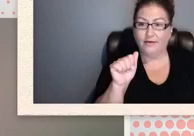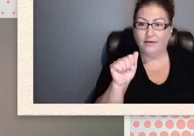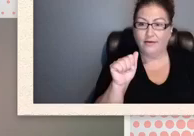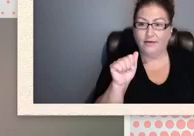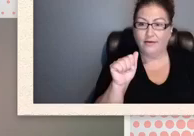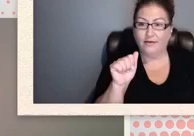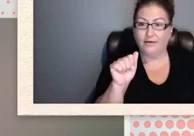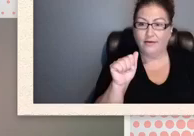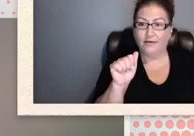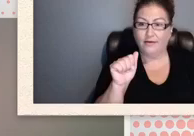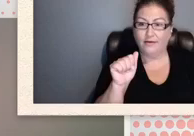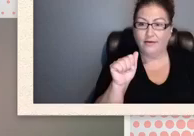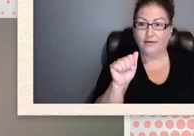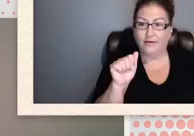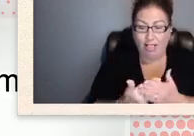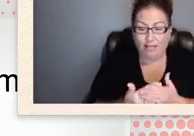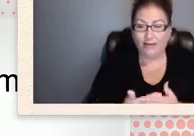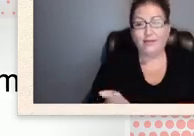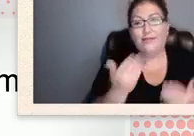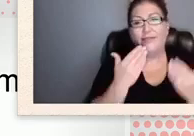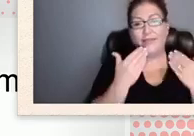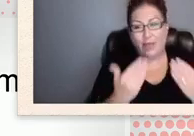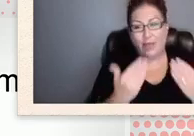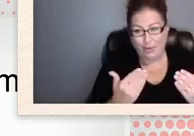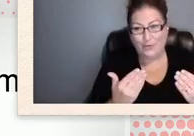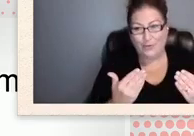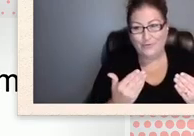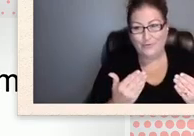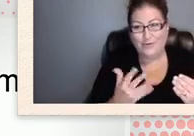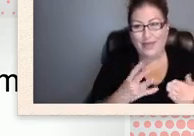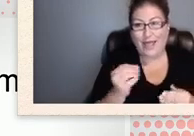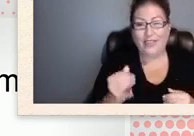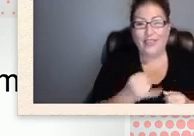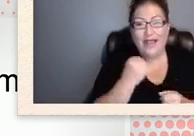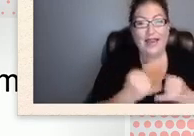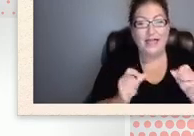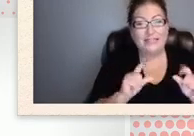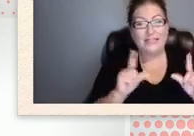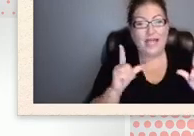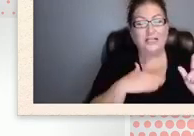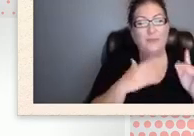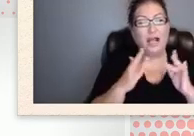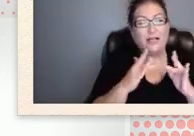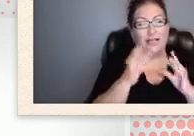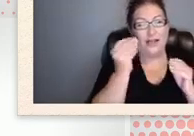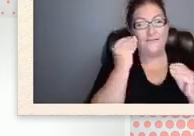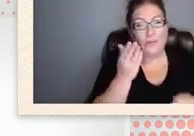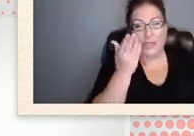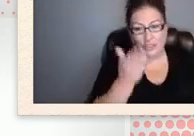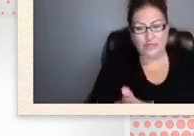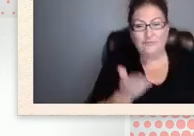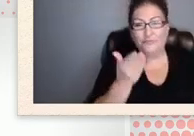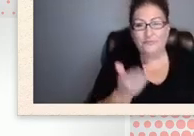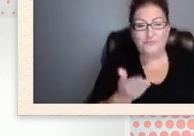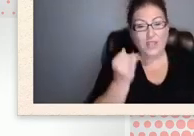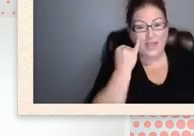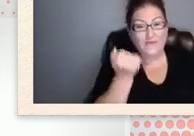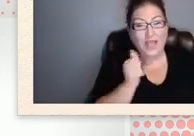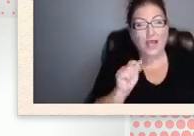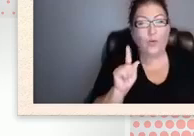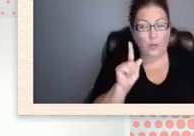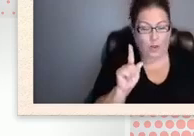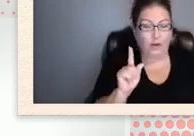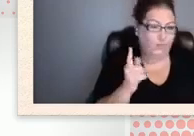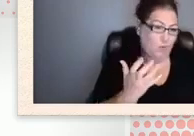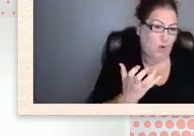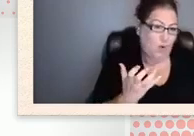all. Thank you. And the last slide is my contact information if anybody would like